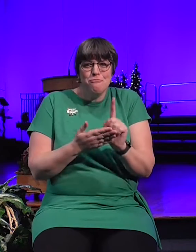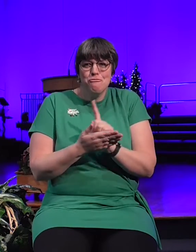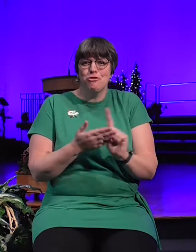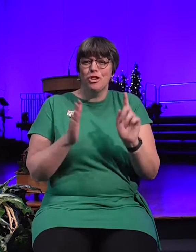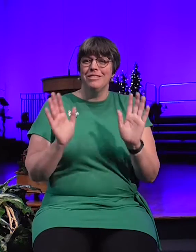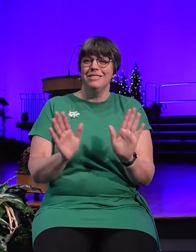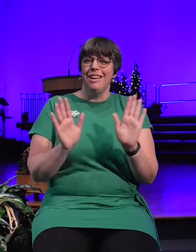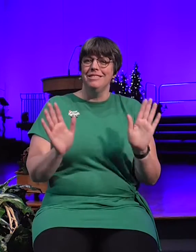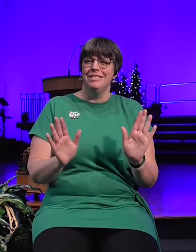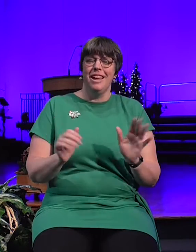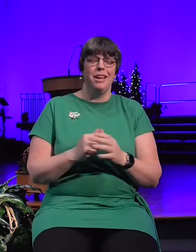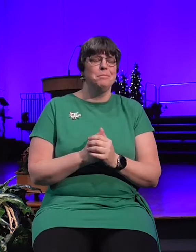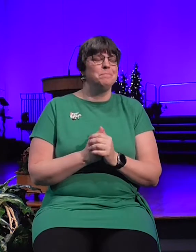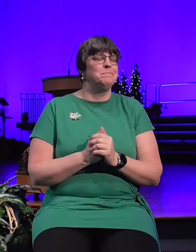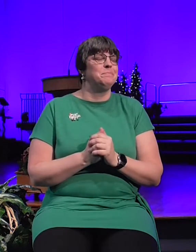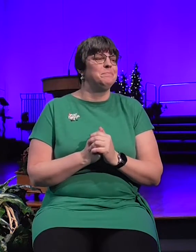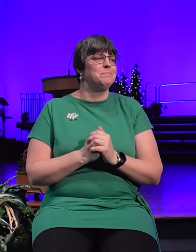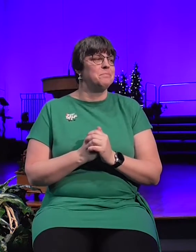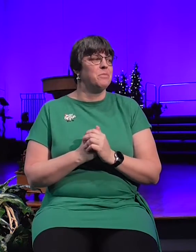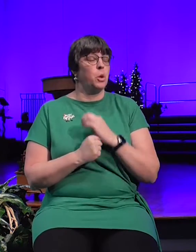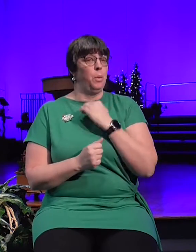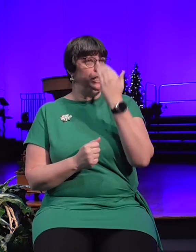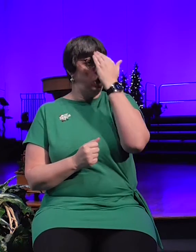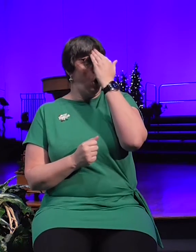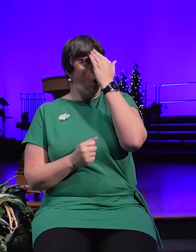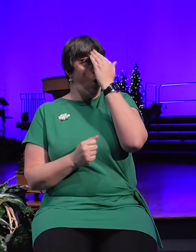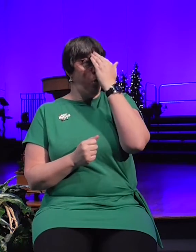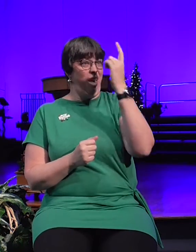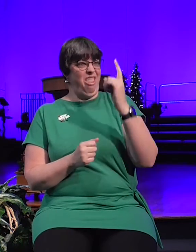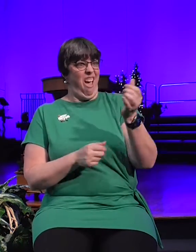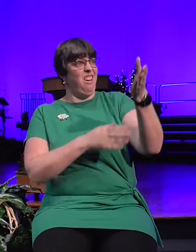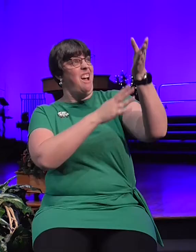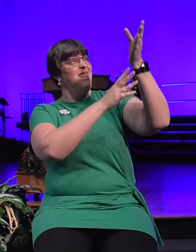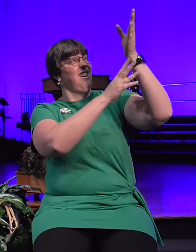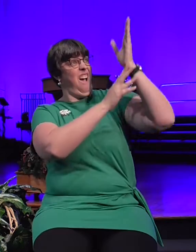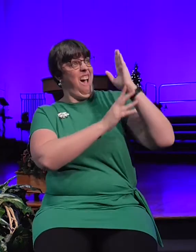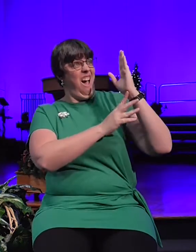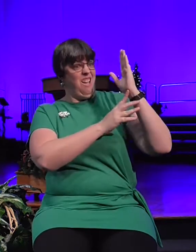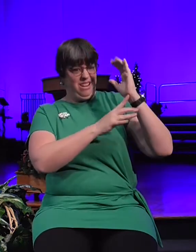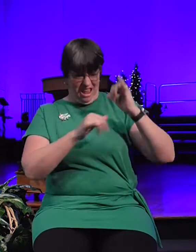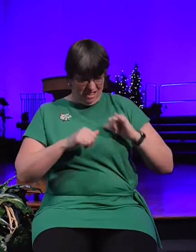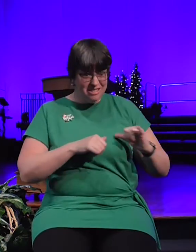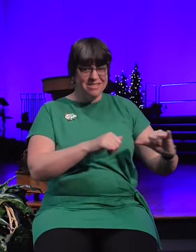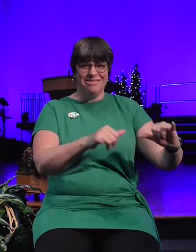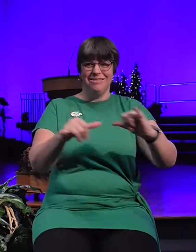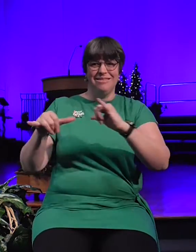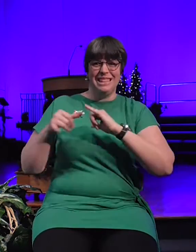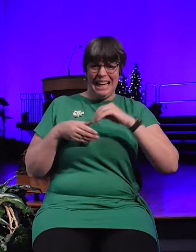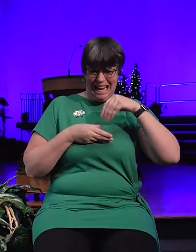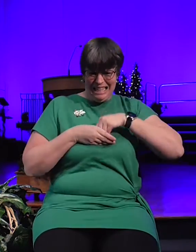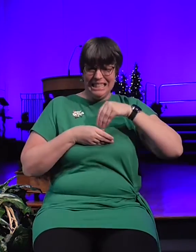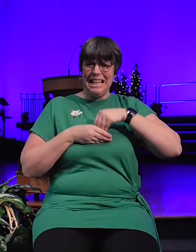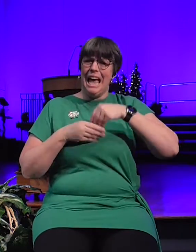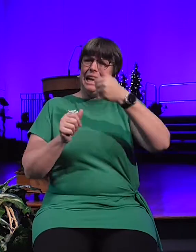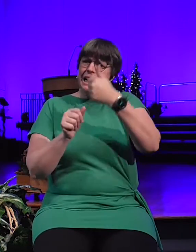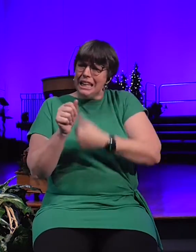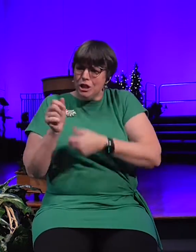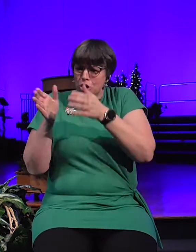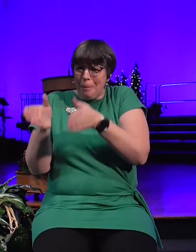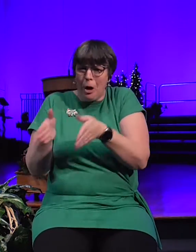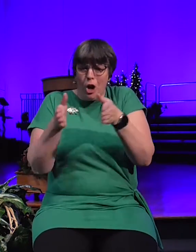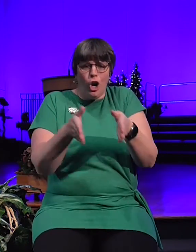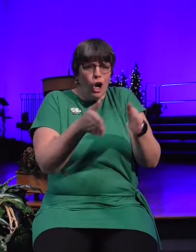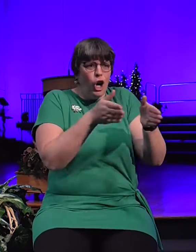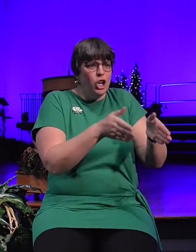Sunday. Knowing that that same God is within each person who is sitting in this room and